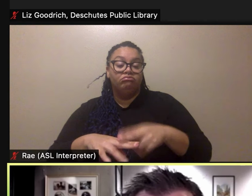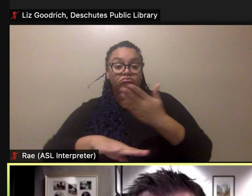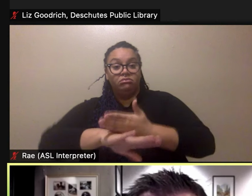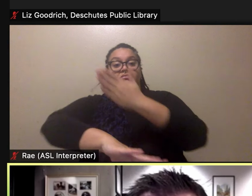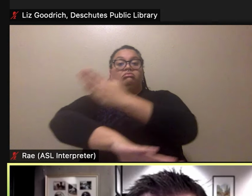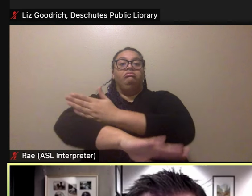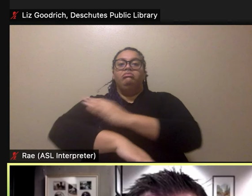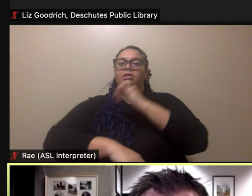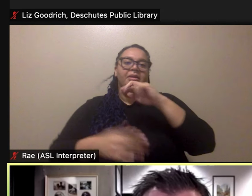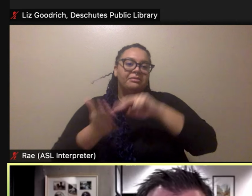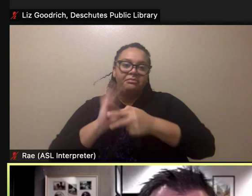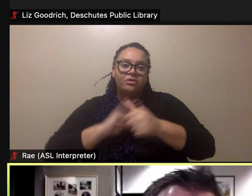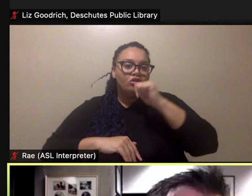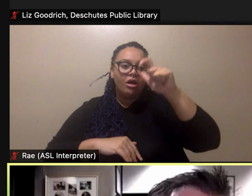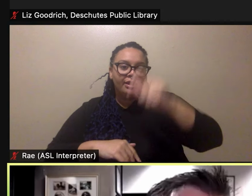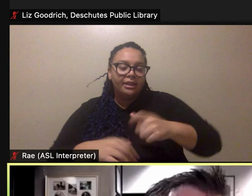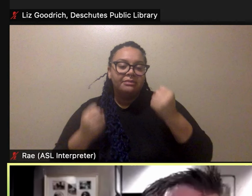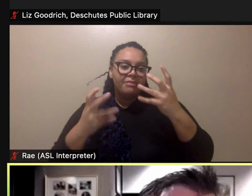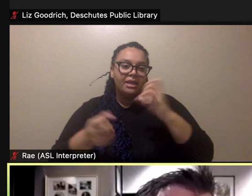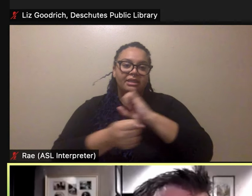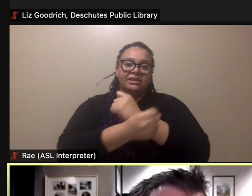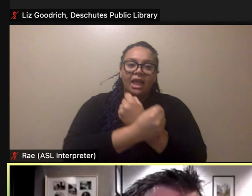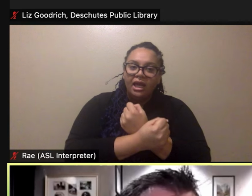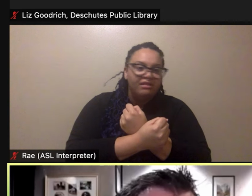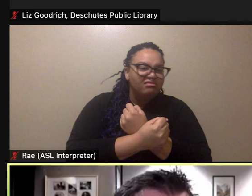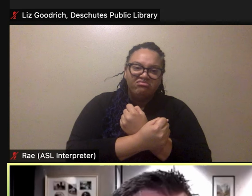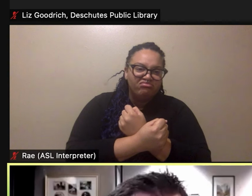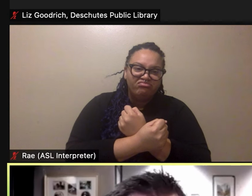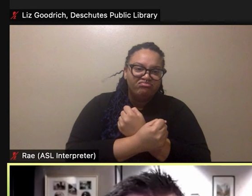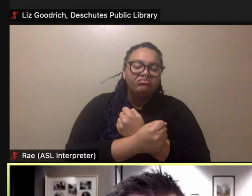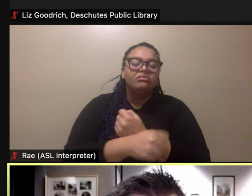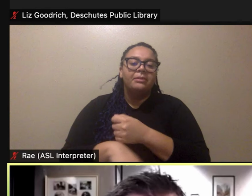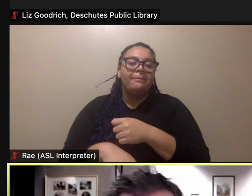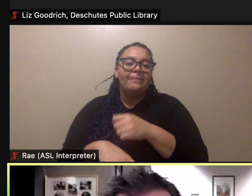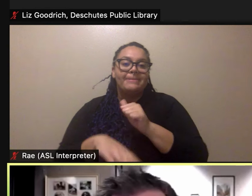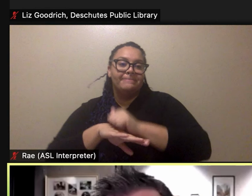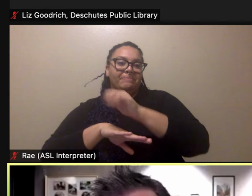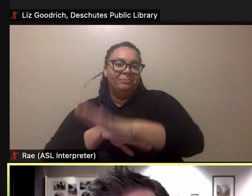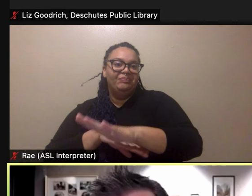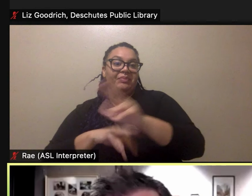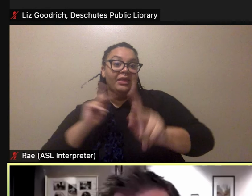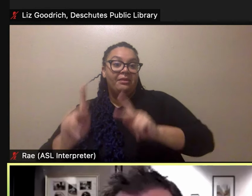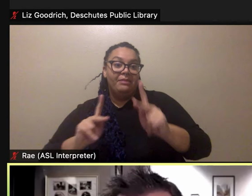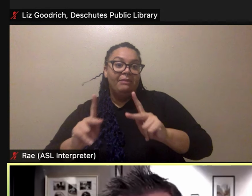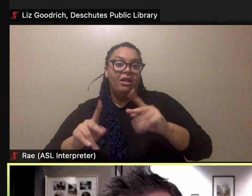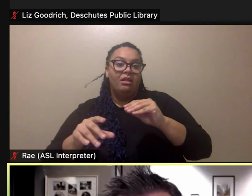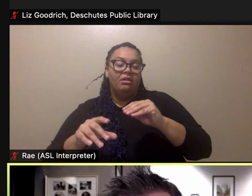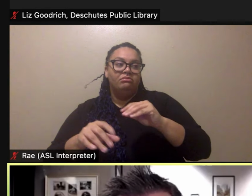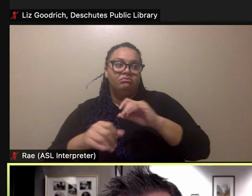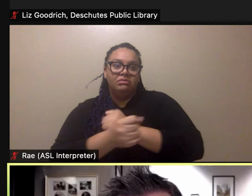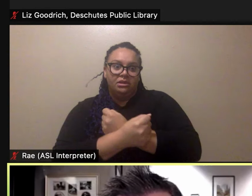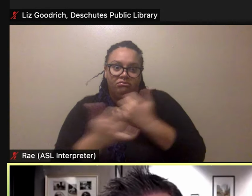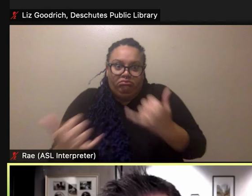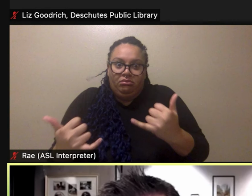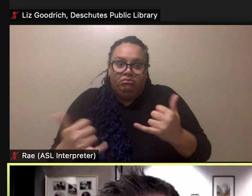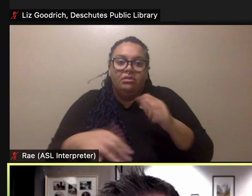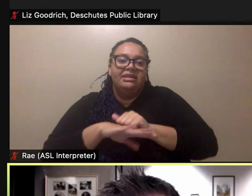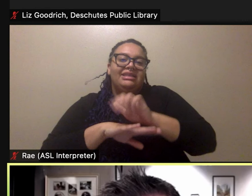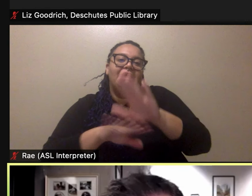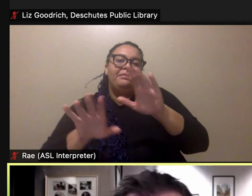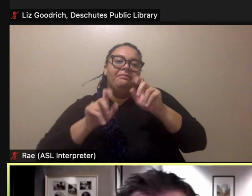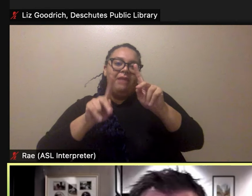many slaves, and you'd eventually send the currently enslaved people back to Africa. That was kind of the thought that a lot of them